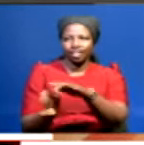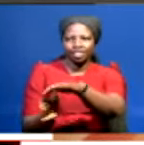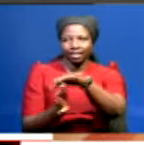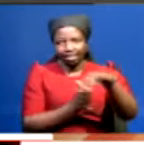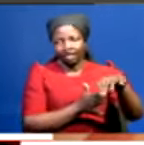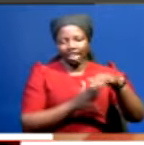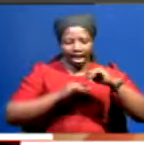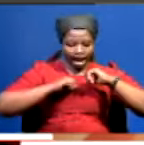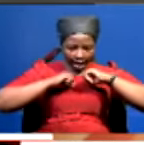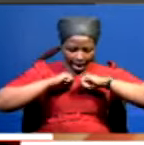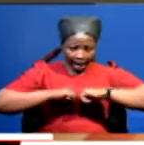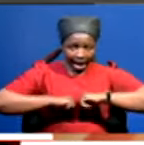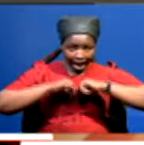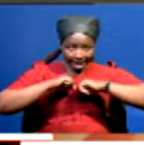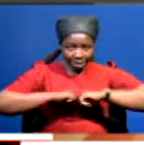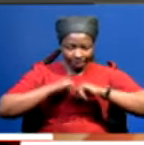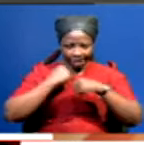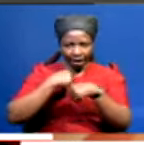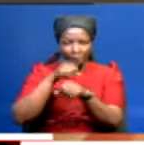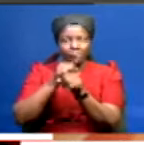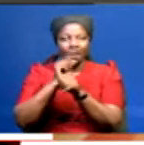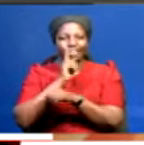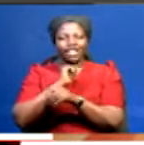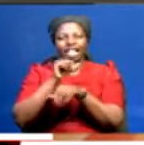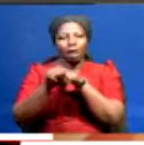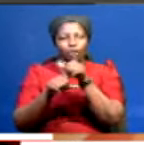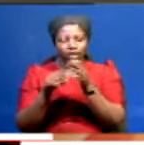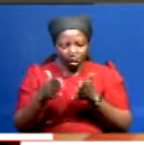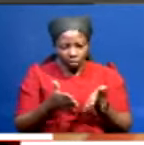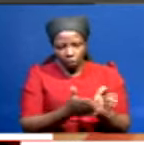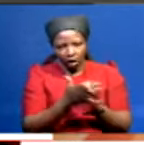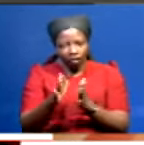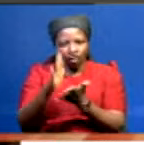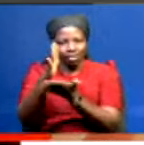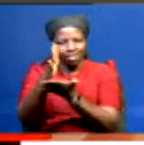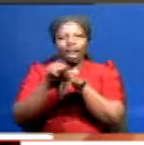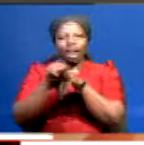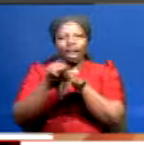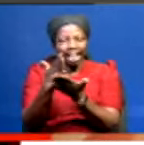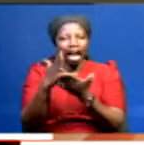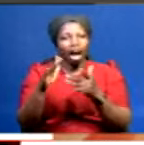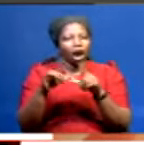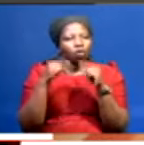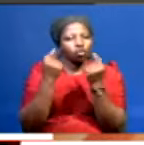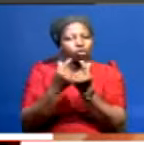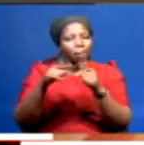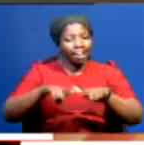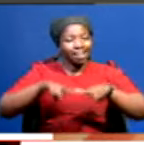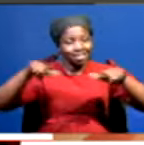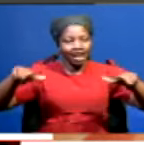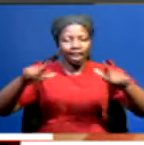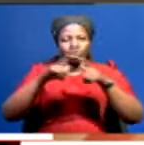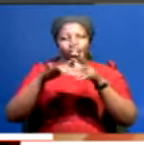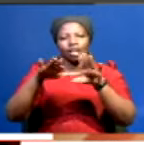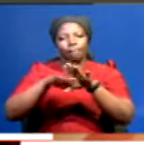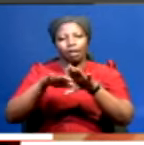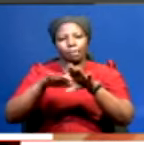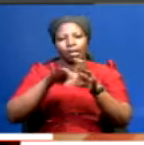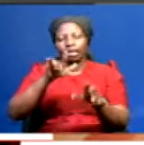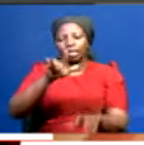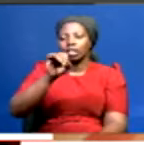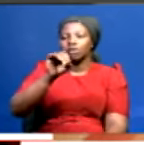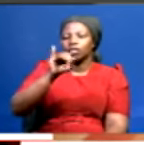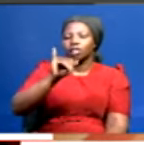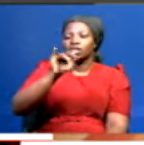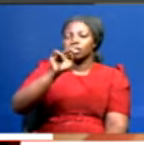Agreement has finally been reached on the modalities of subdivision of a group ranch to members of Loitoktok Sub County of